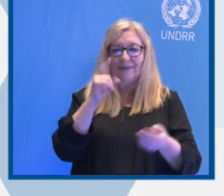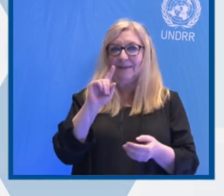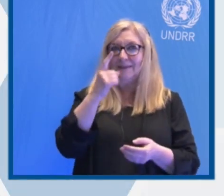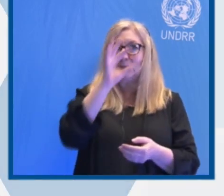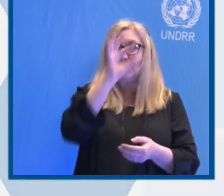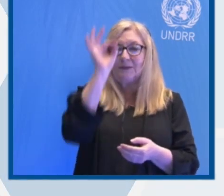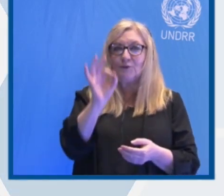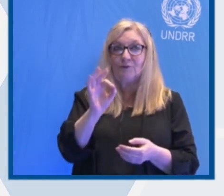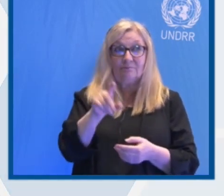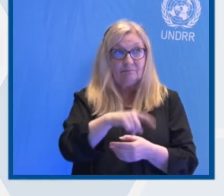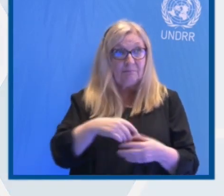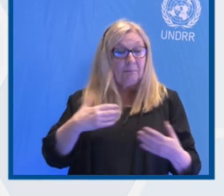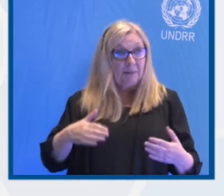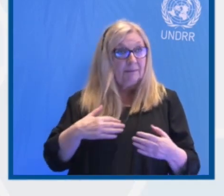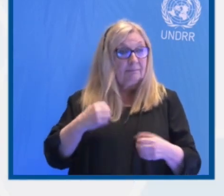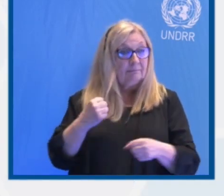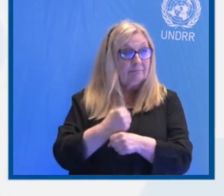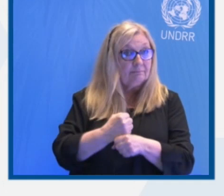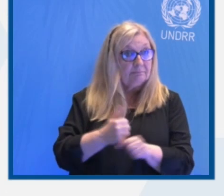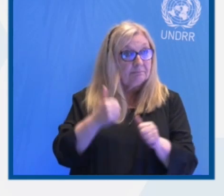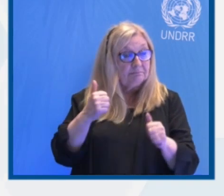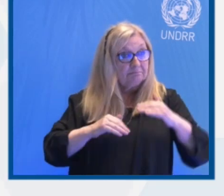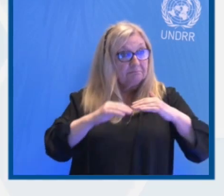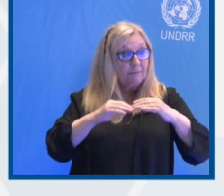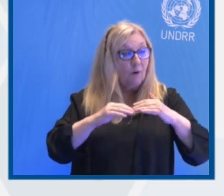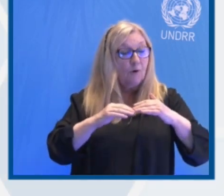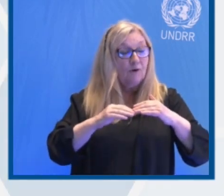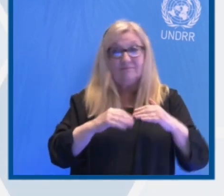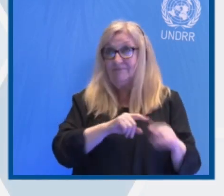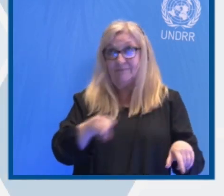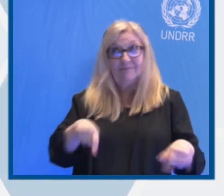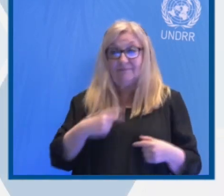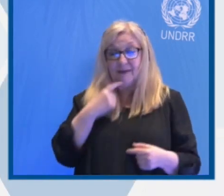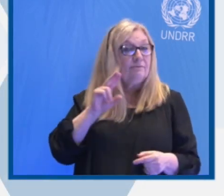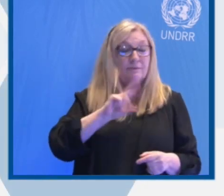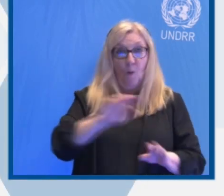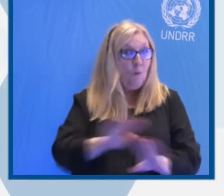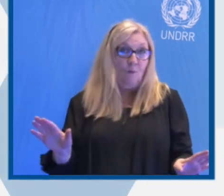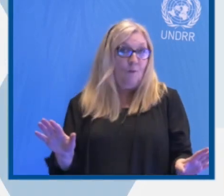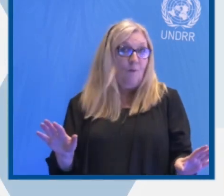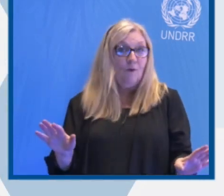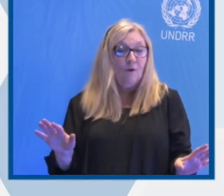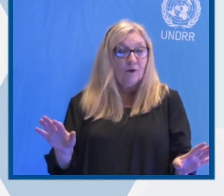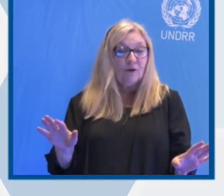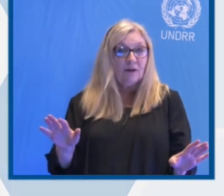enough, the answer is a resounding no. But at the same time, there are glimmers of hope